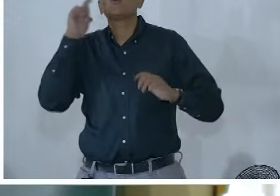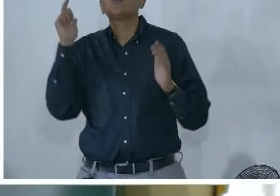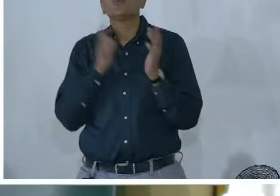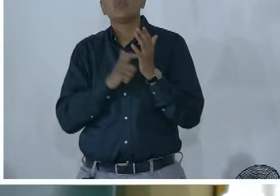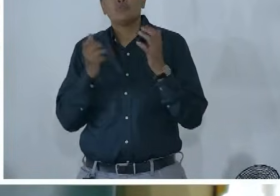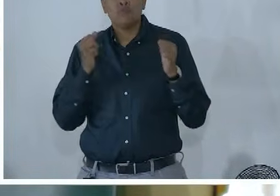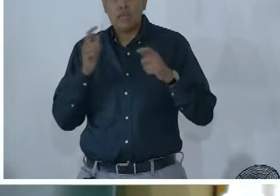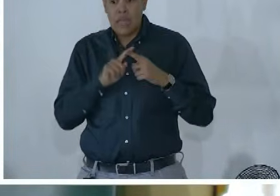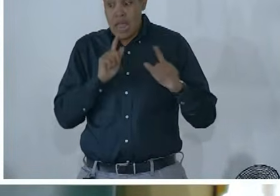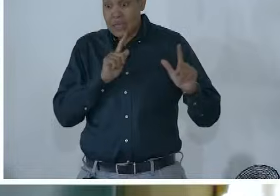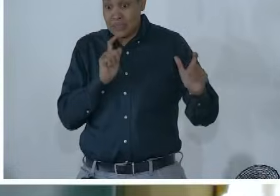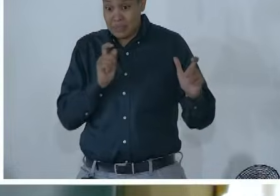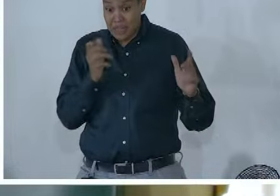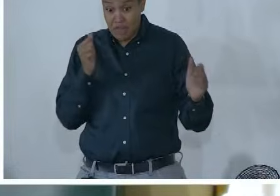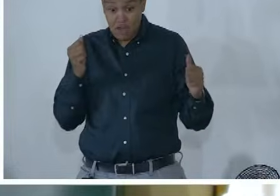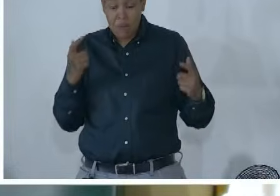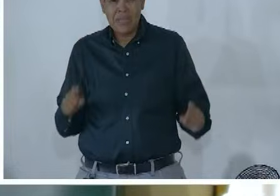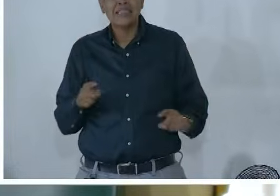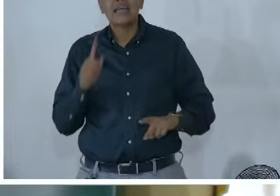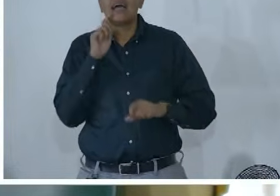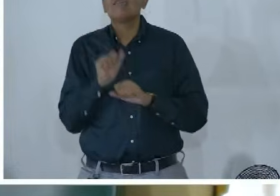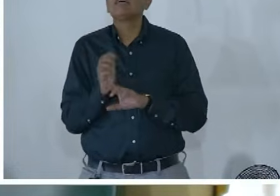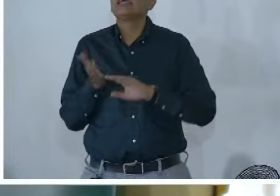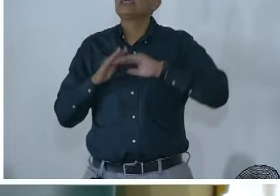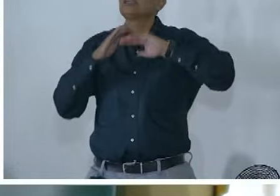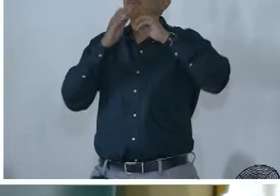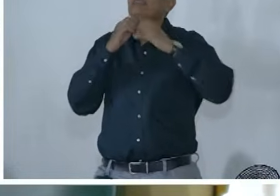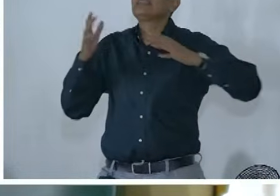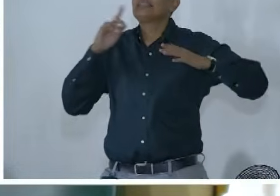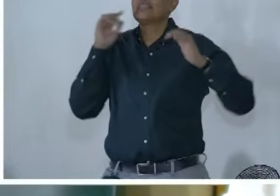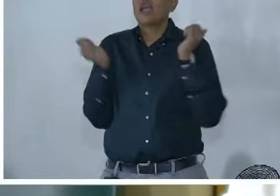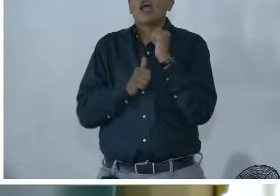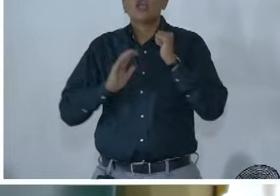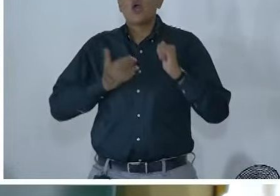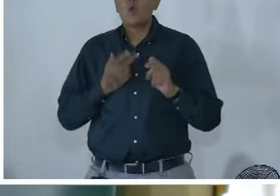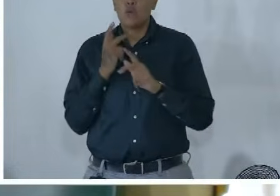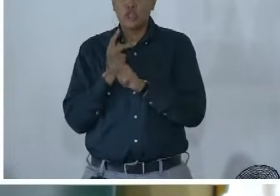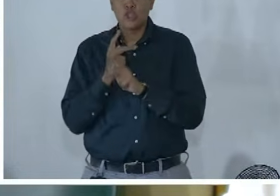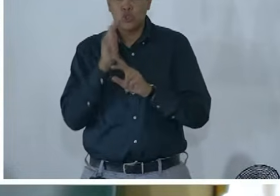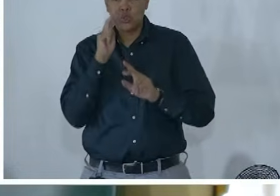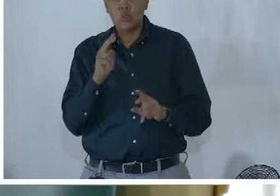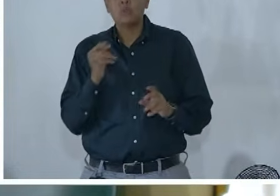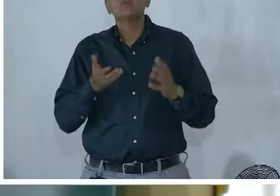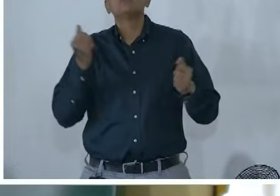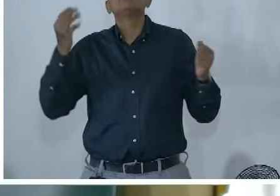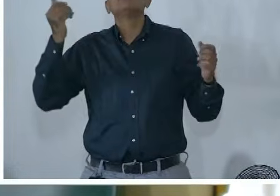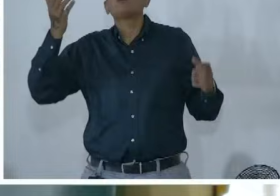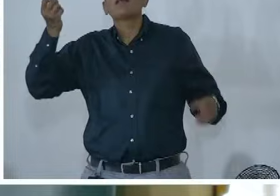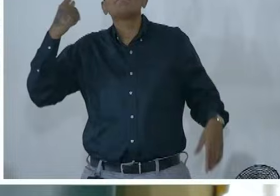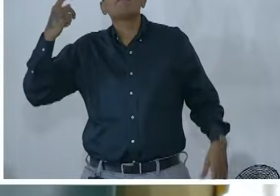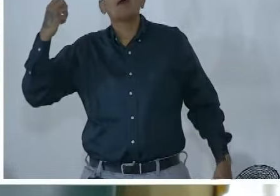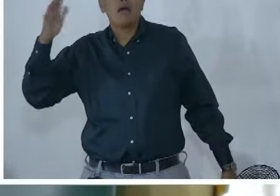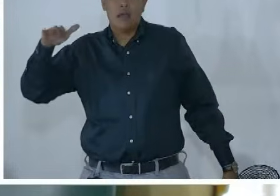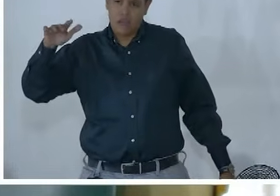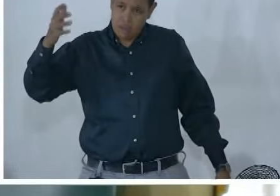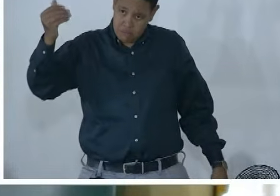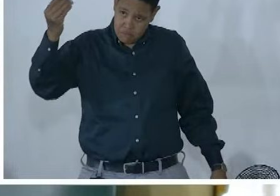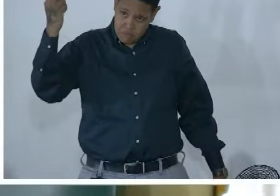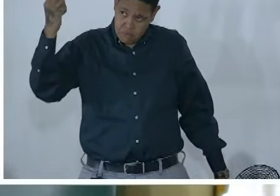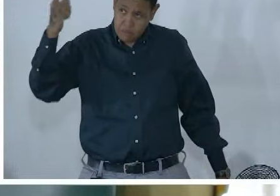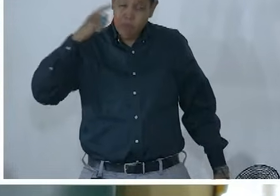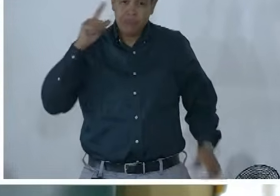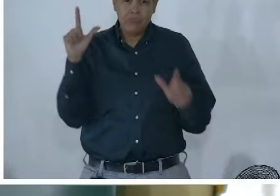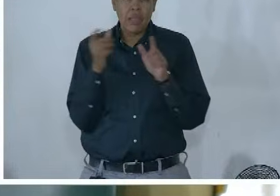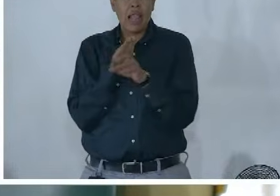reclamation and the speed of the reclamation has increased under our stewardship. I think the record will show that the speed of the land